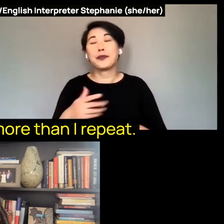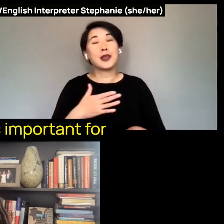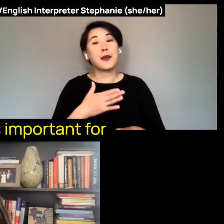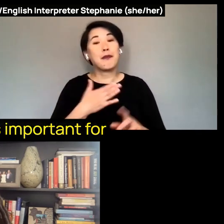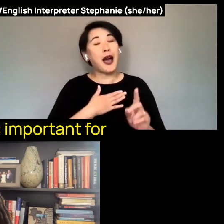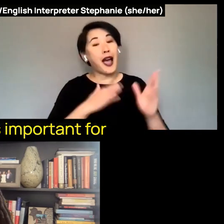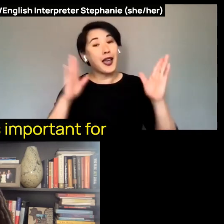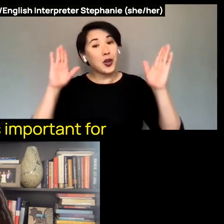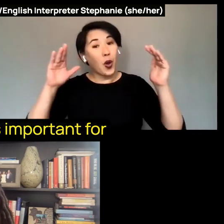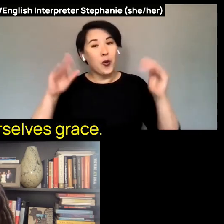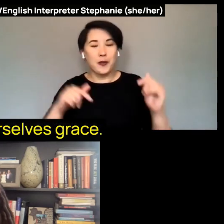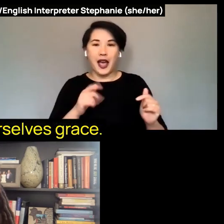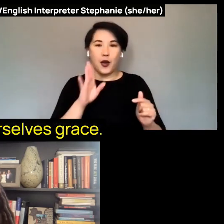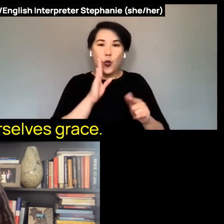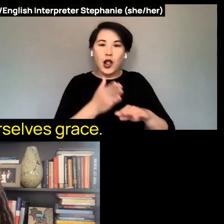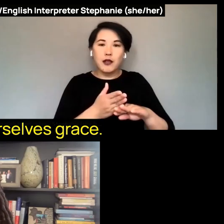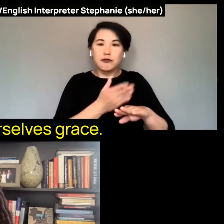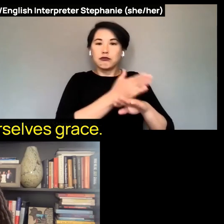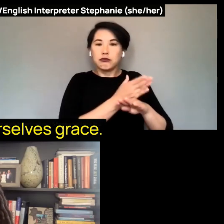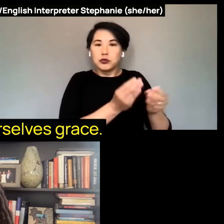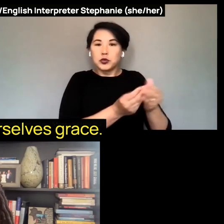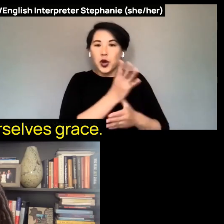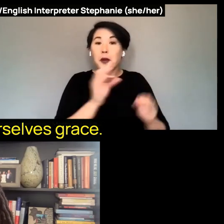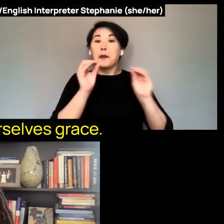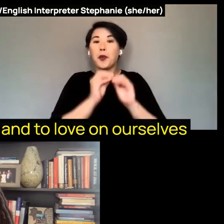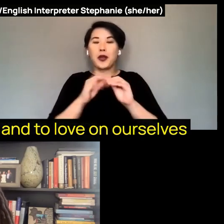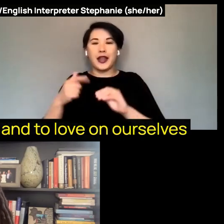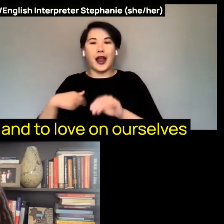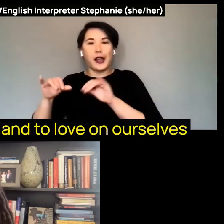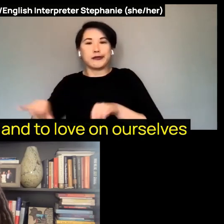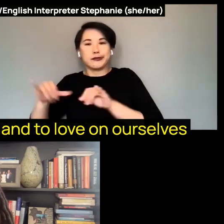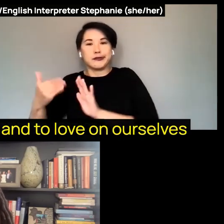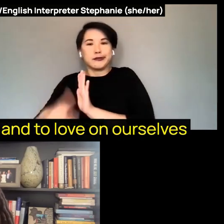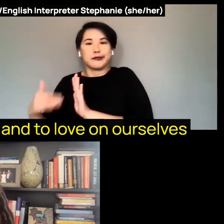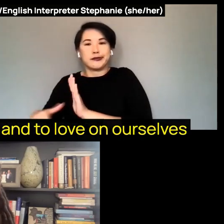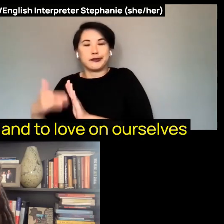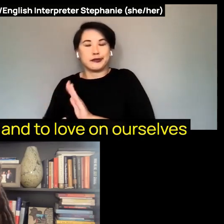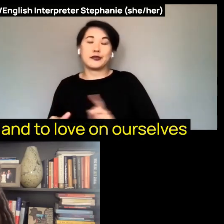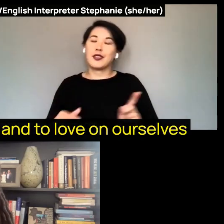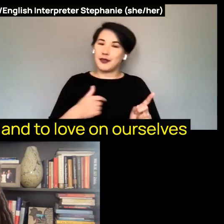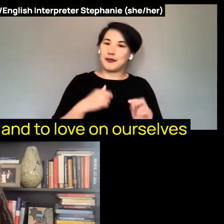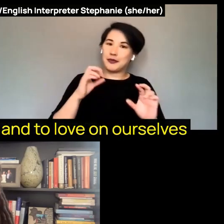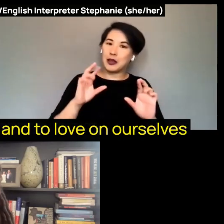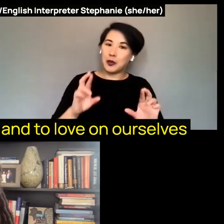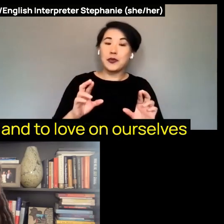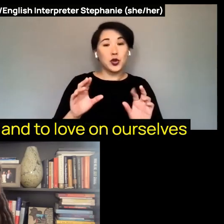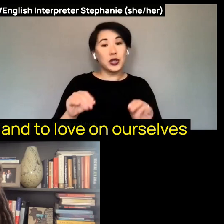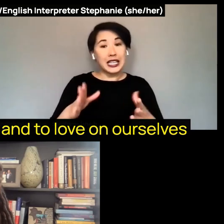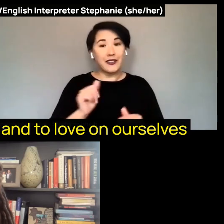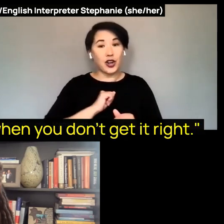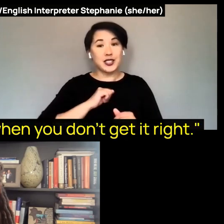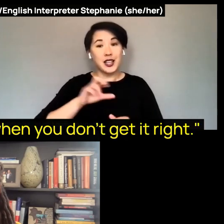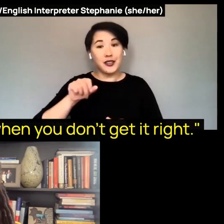repeat. And I think it's important for us to give ourselves grace, to give ourselves space, and to love